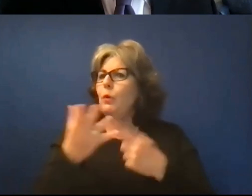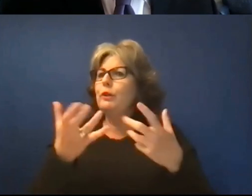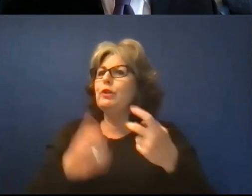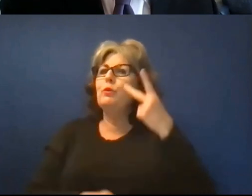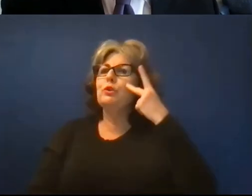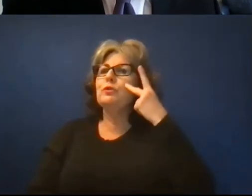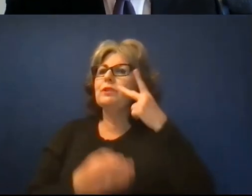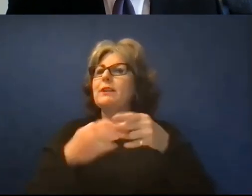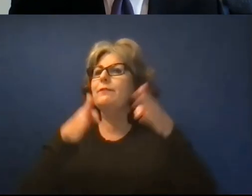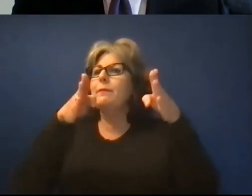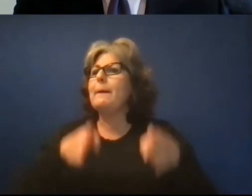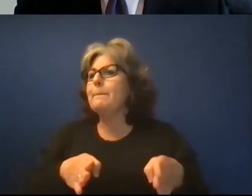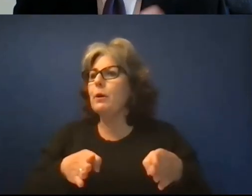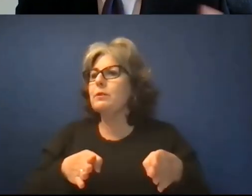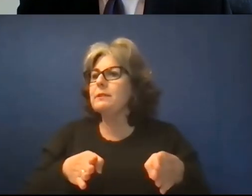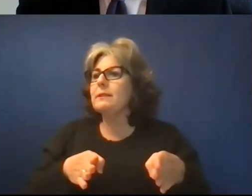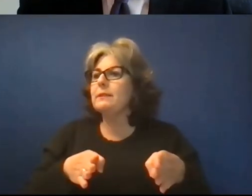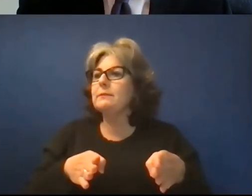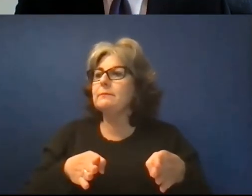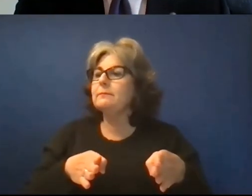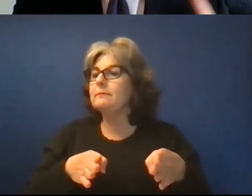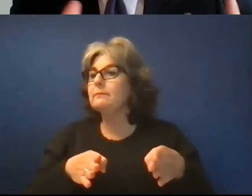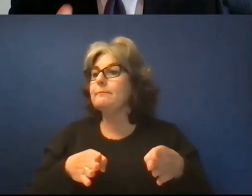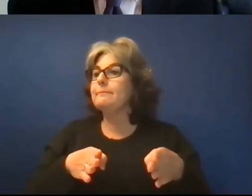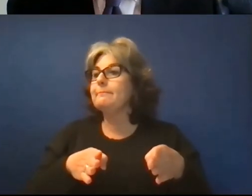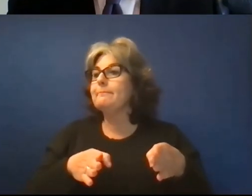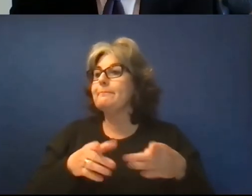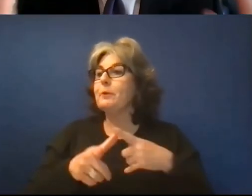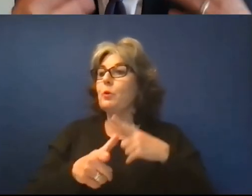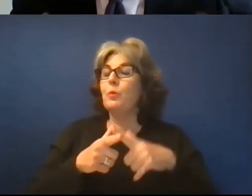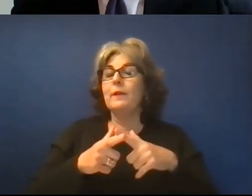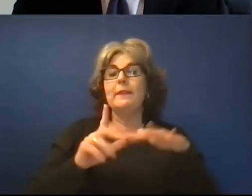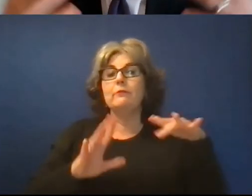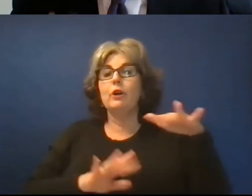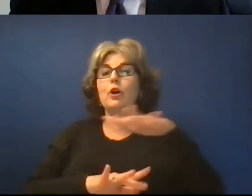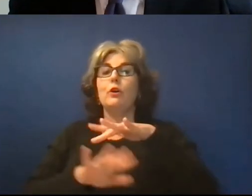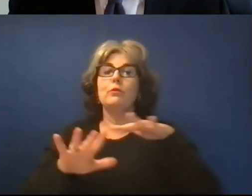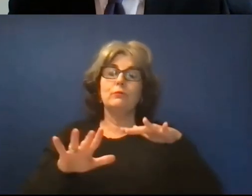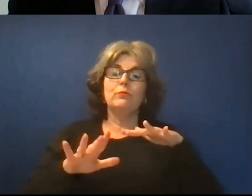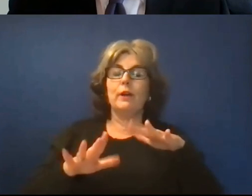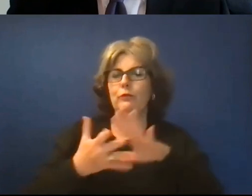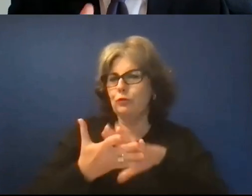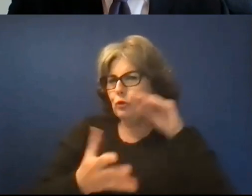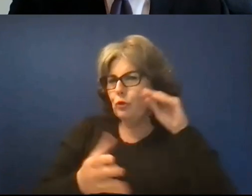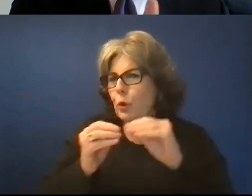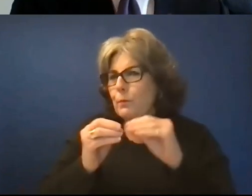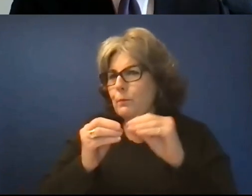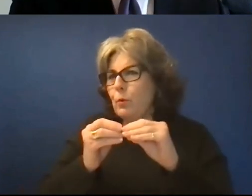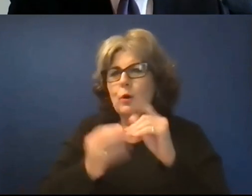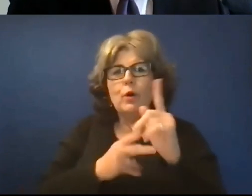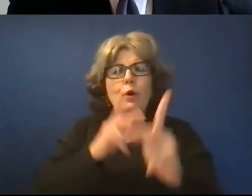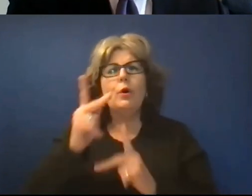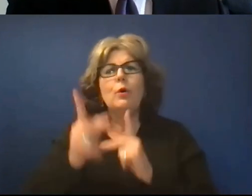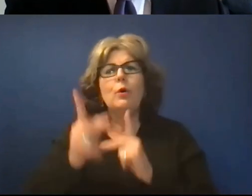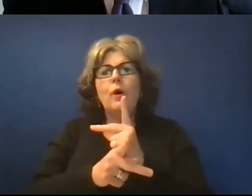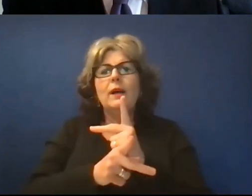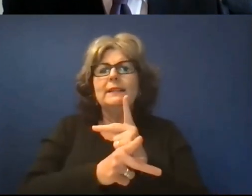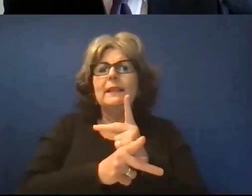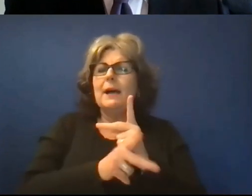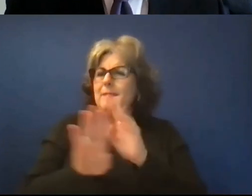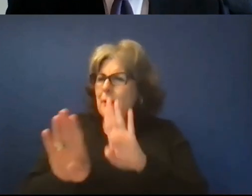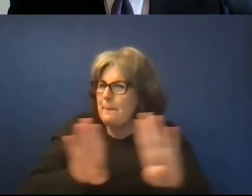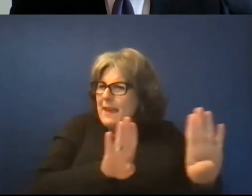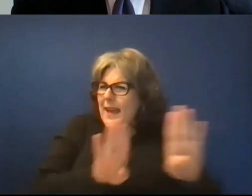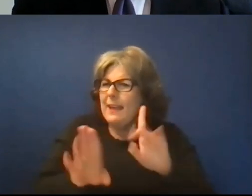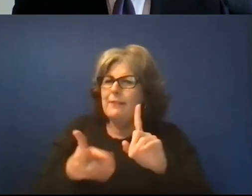young person when they are, you know, just around to learn more about it? What types of their